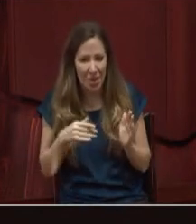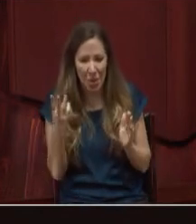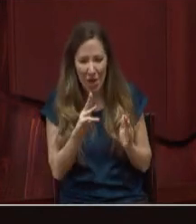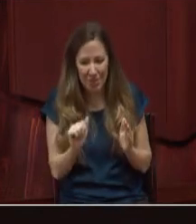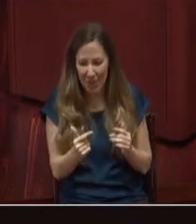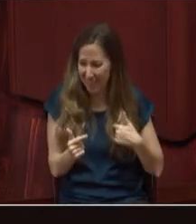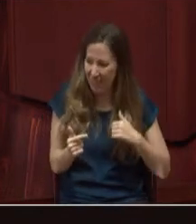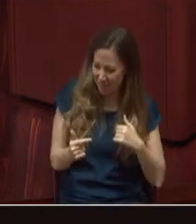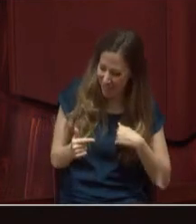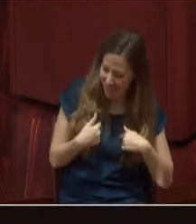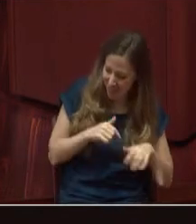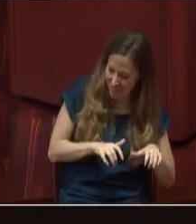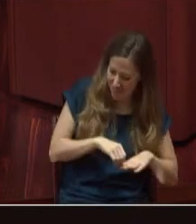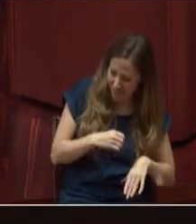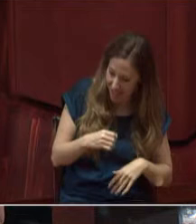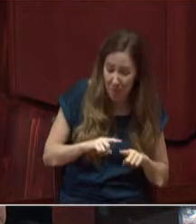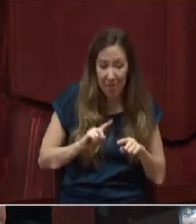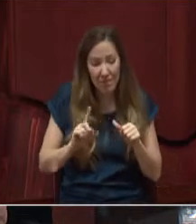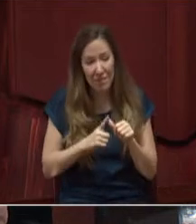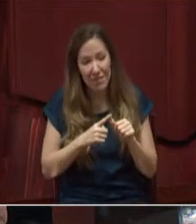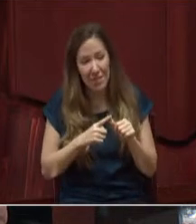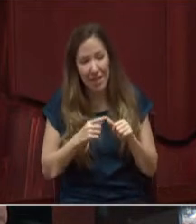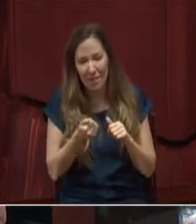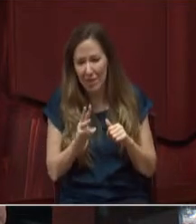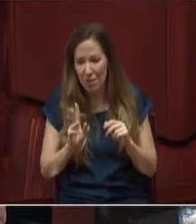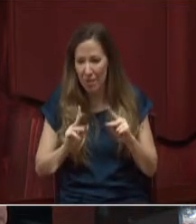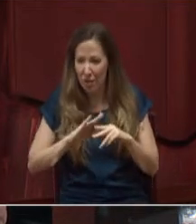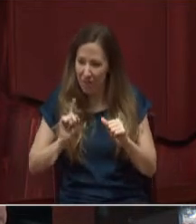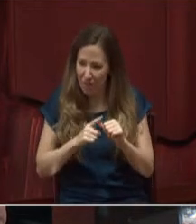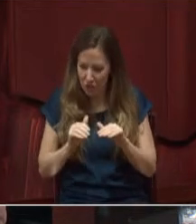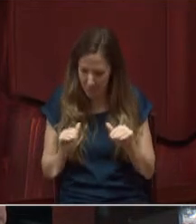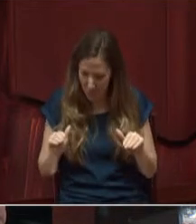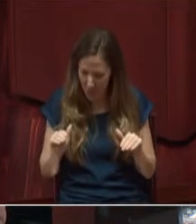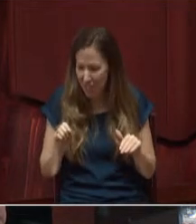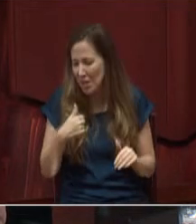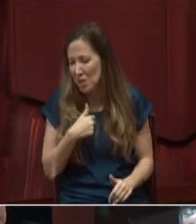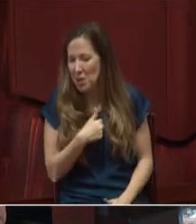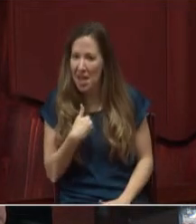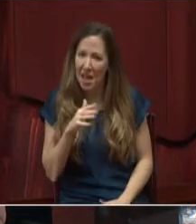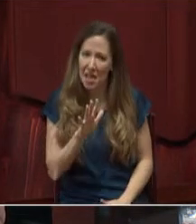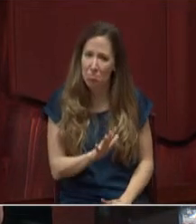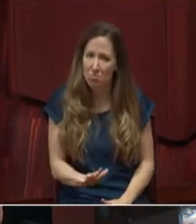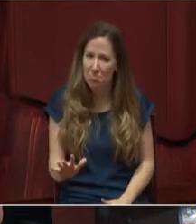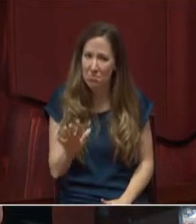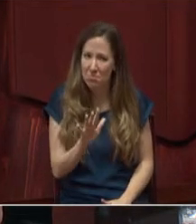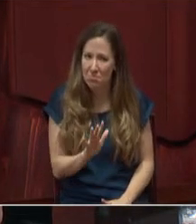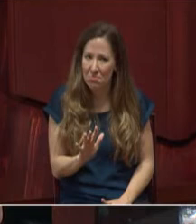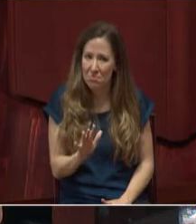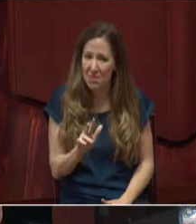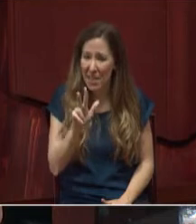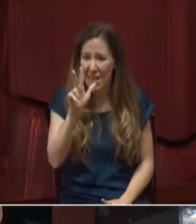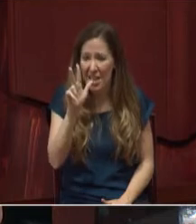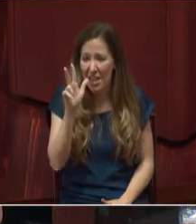you were. A few people on the first floor. That's where you were. And then we had about, as I recall, three quarters